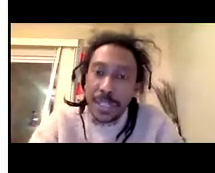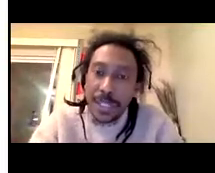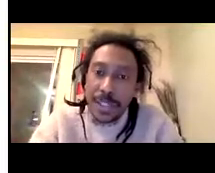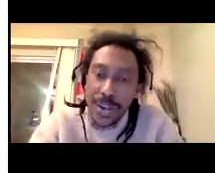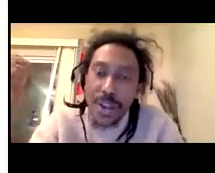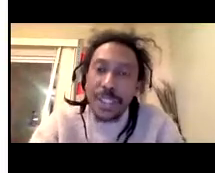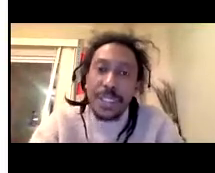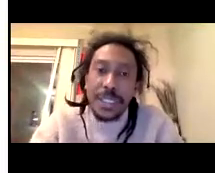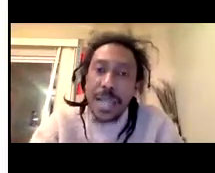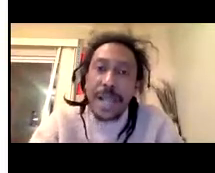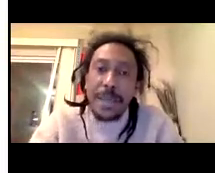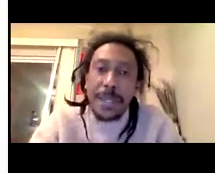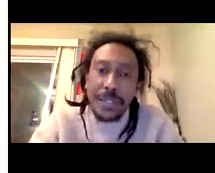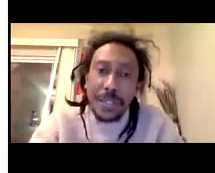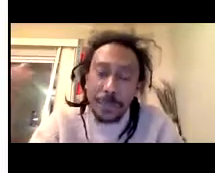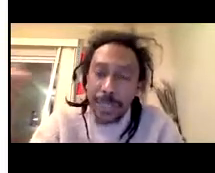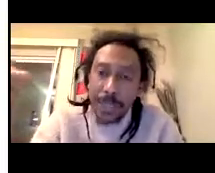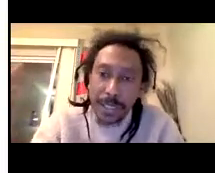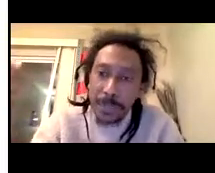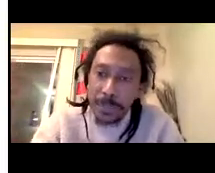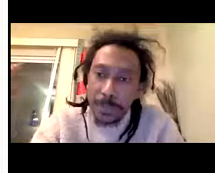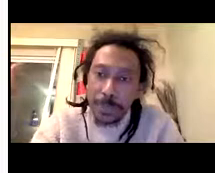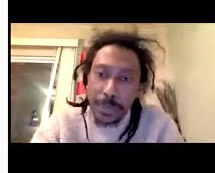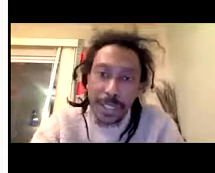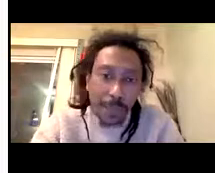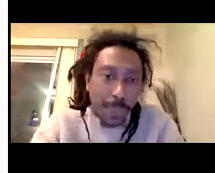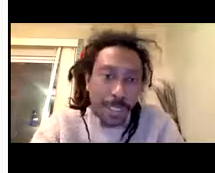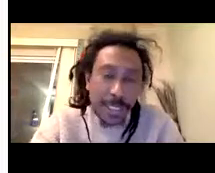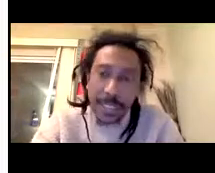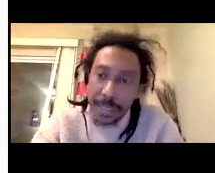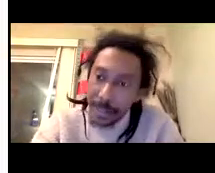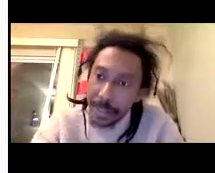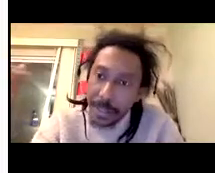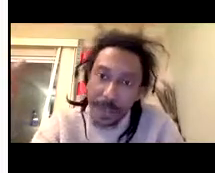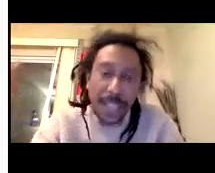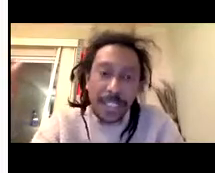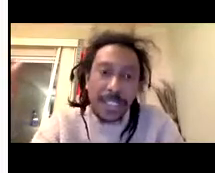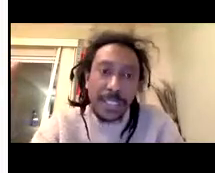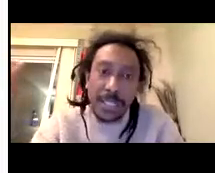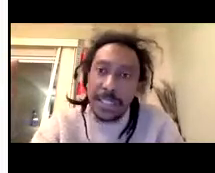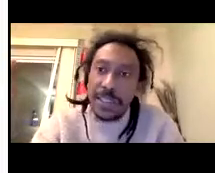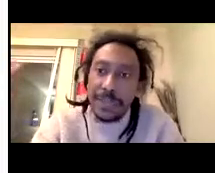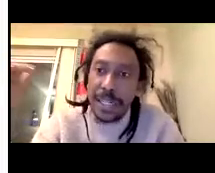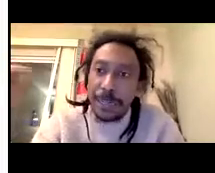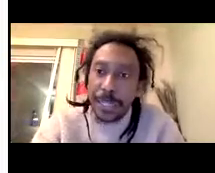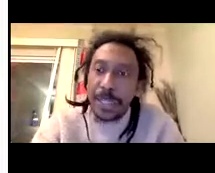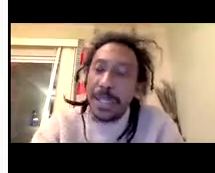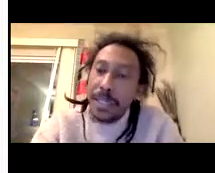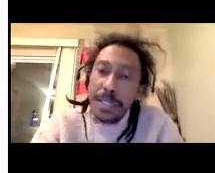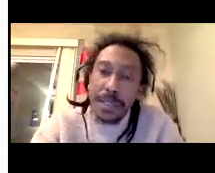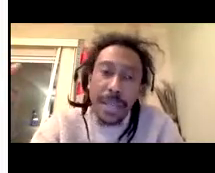now, still learning a lot about that, because the music business in the United States, it's very